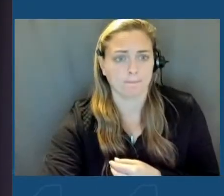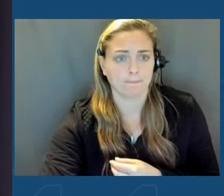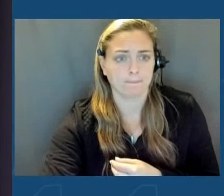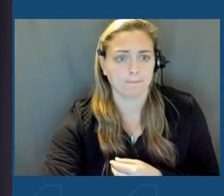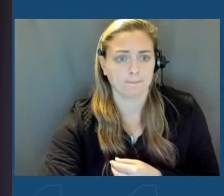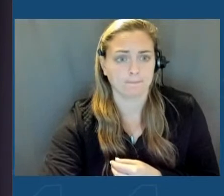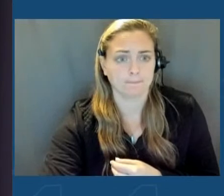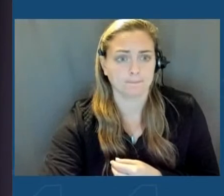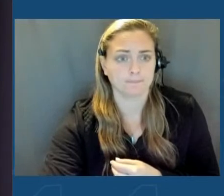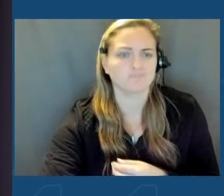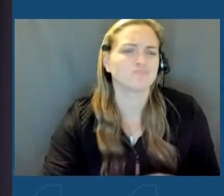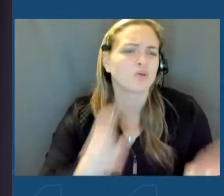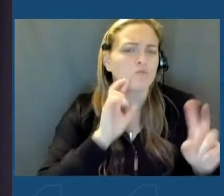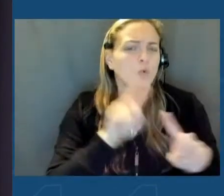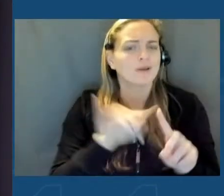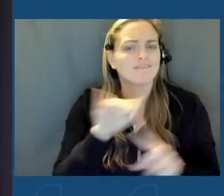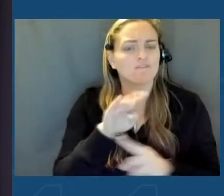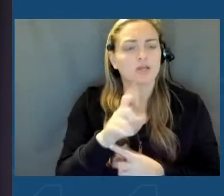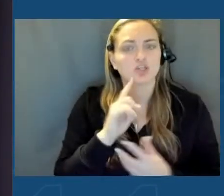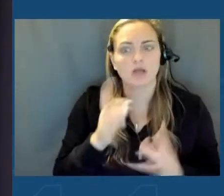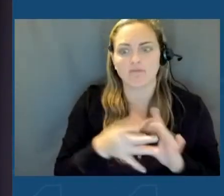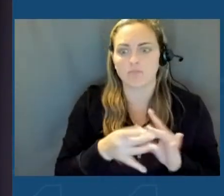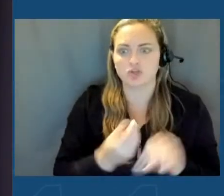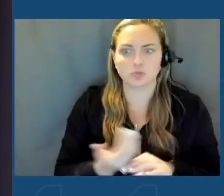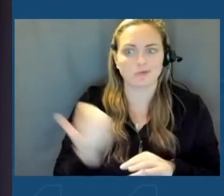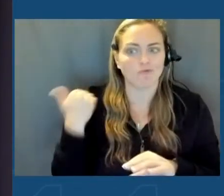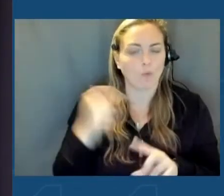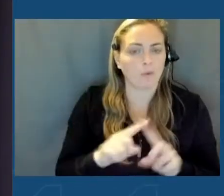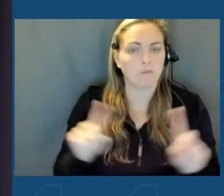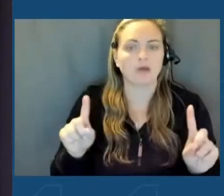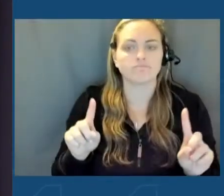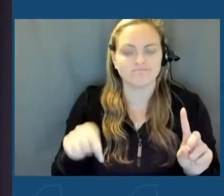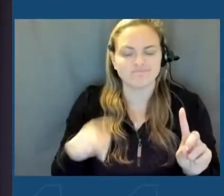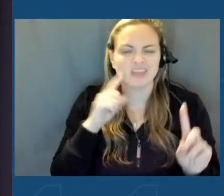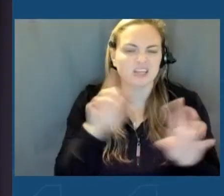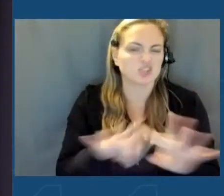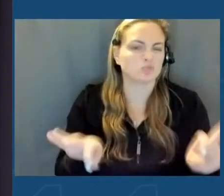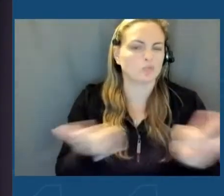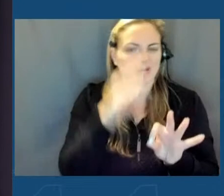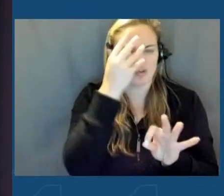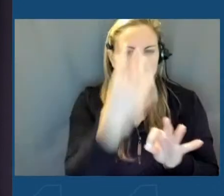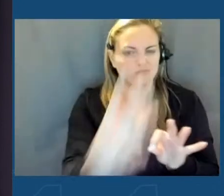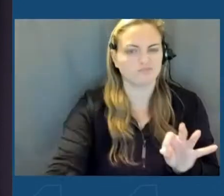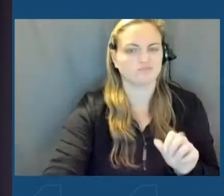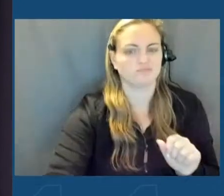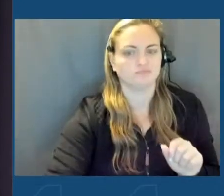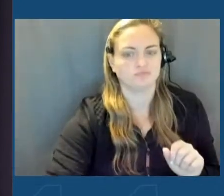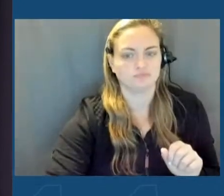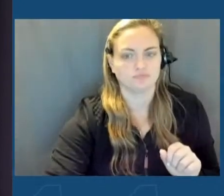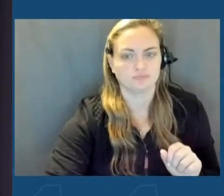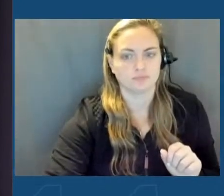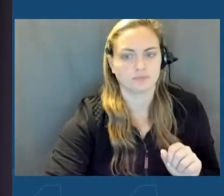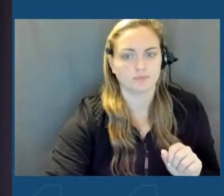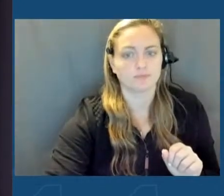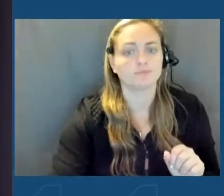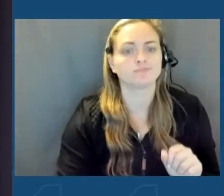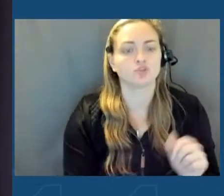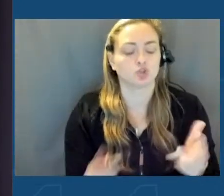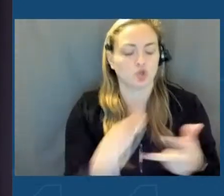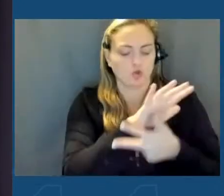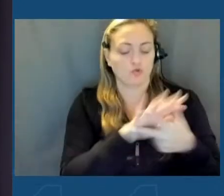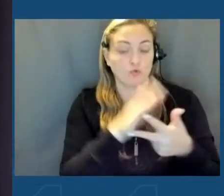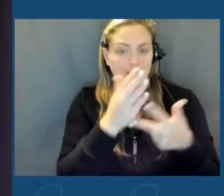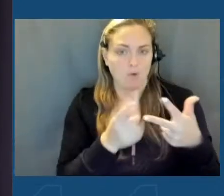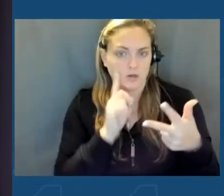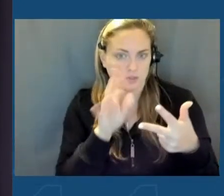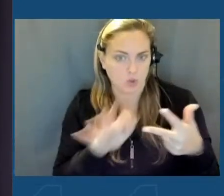cases. And I've said this before, but I think it's worth noting again, that there are 3 parts of this current outbreak that